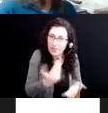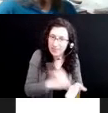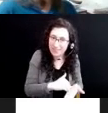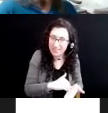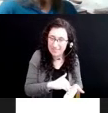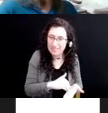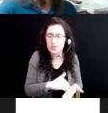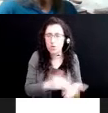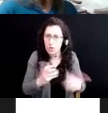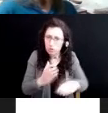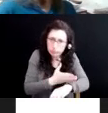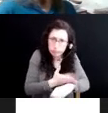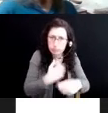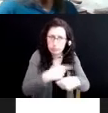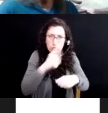Improving it.